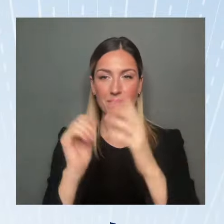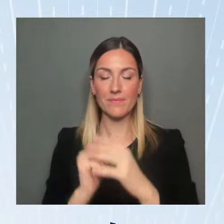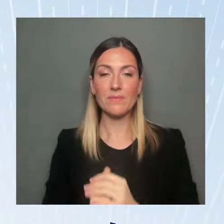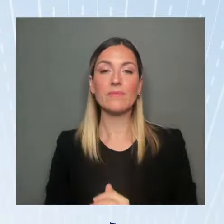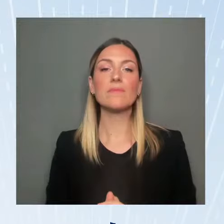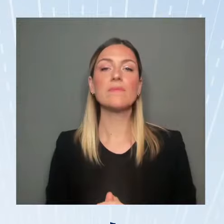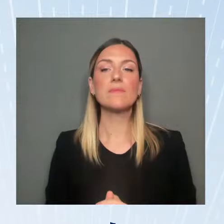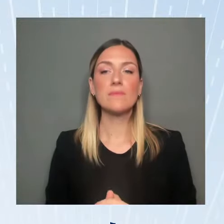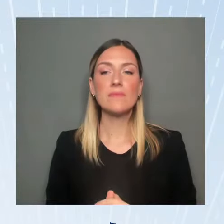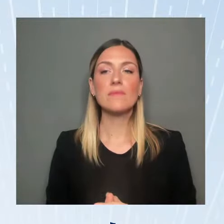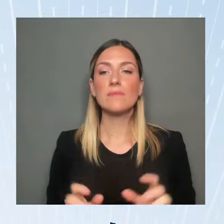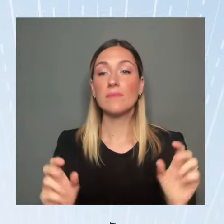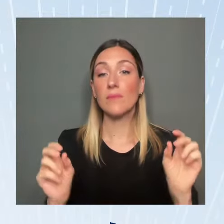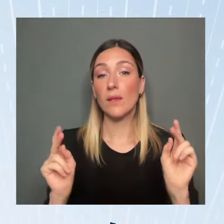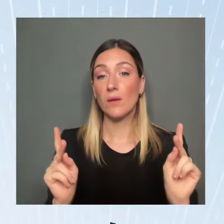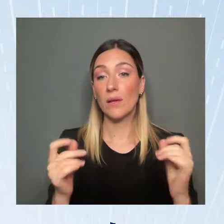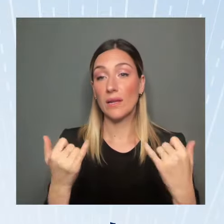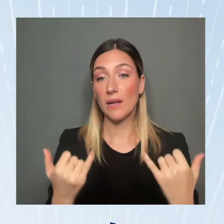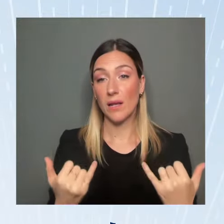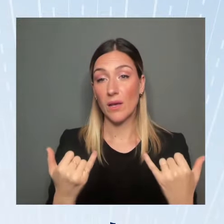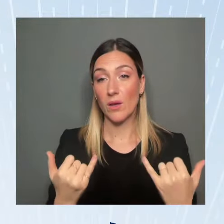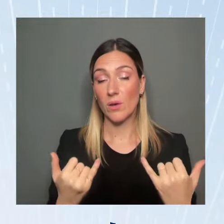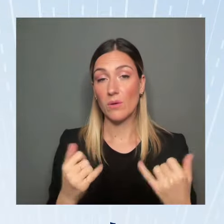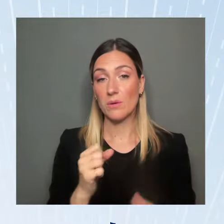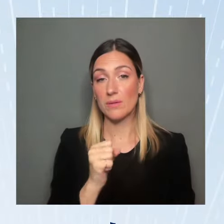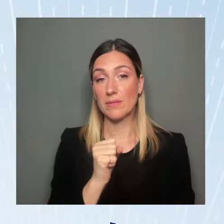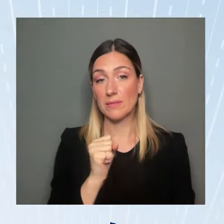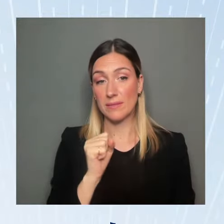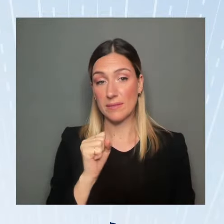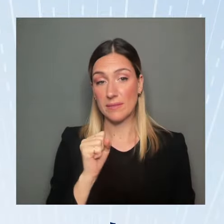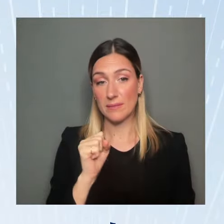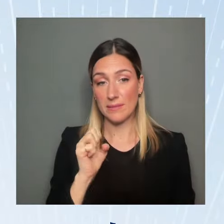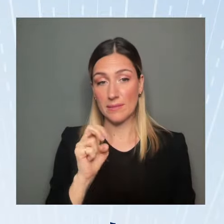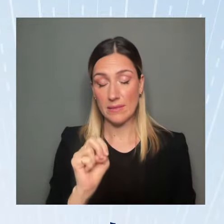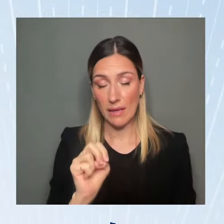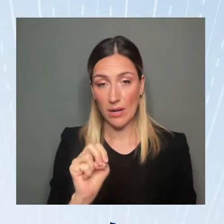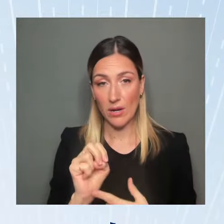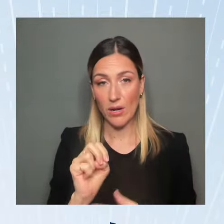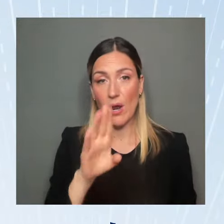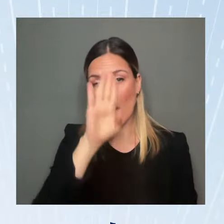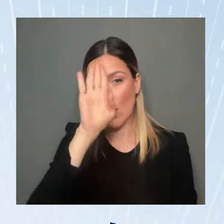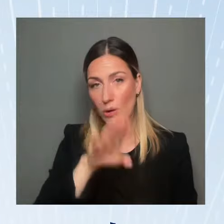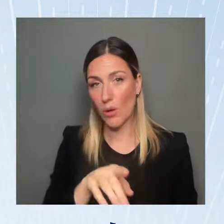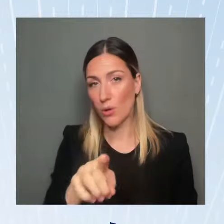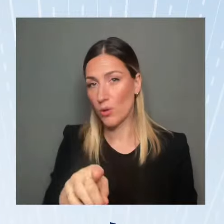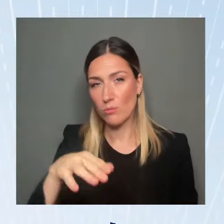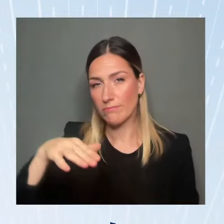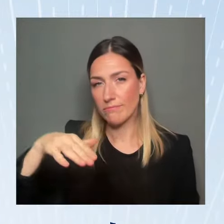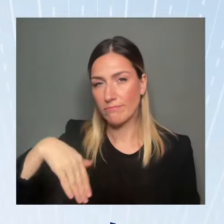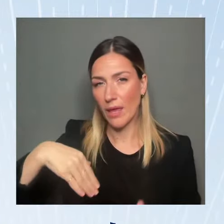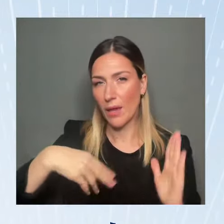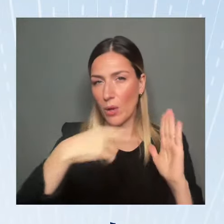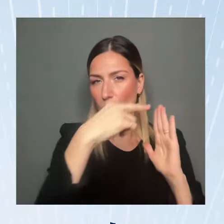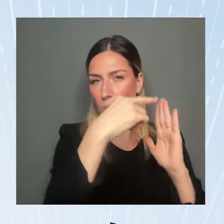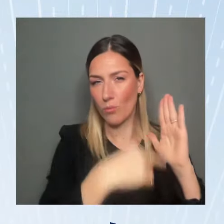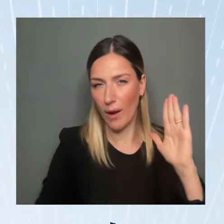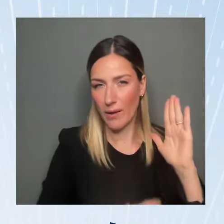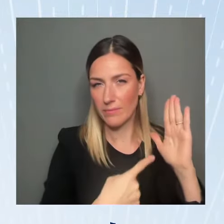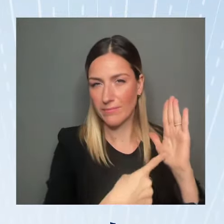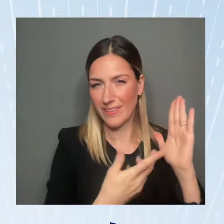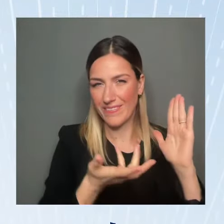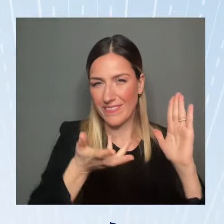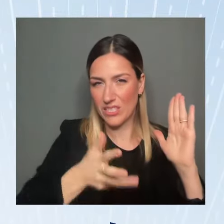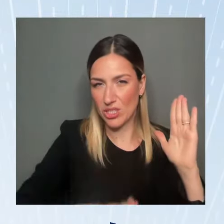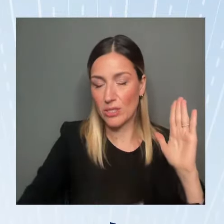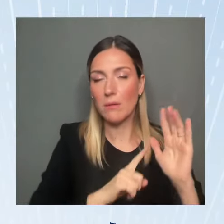So let's stick with you for a minute, Senator. I know you haven't really had a chance to read this entire rule yet,